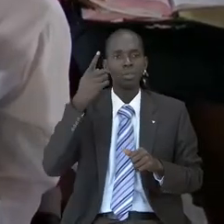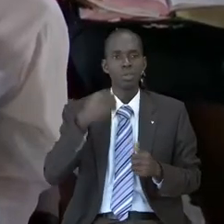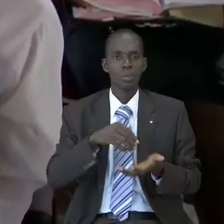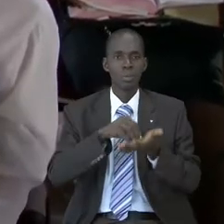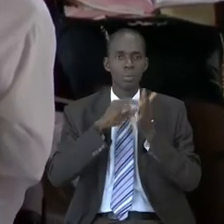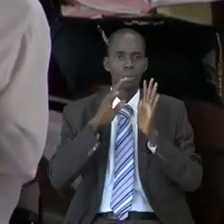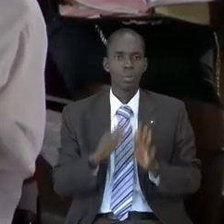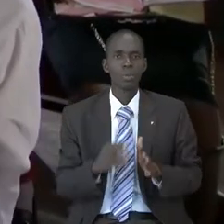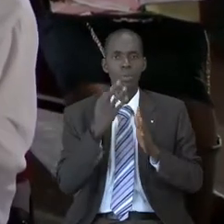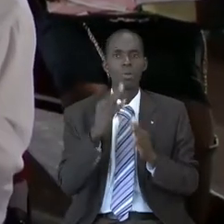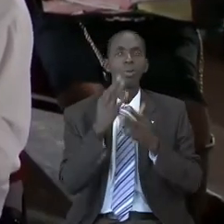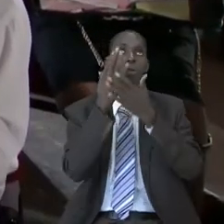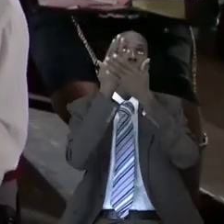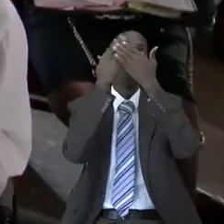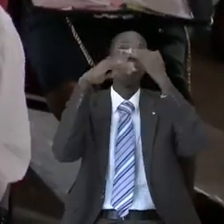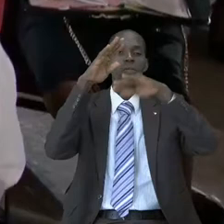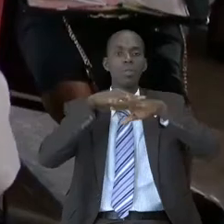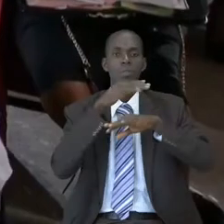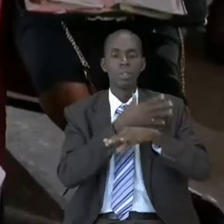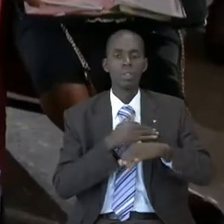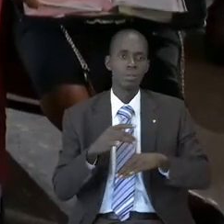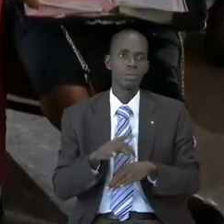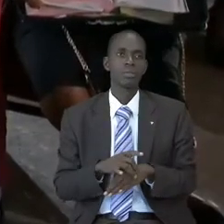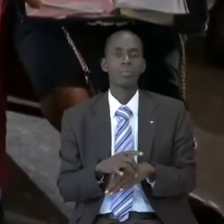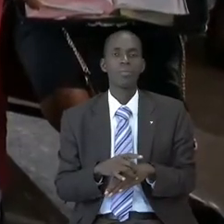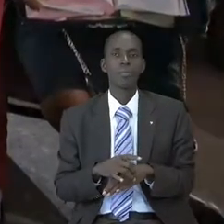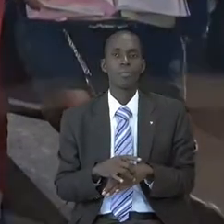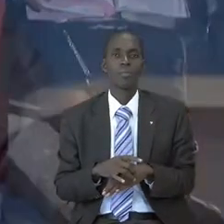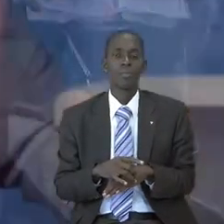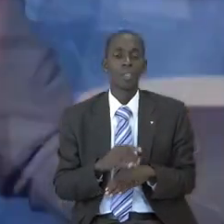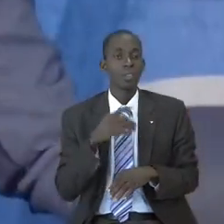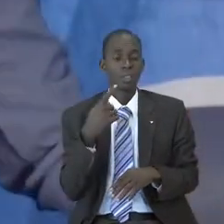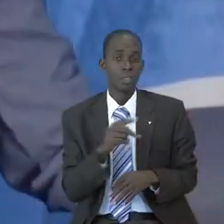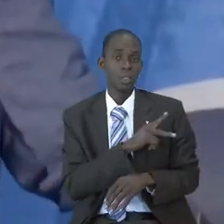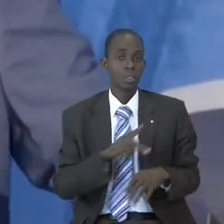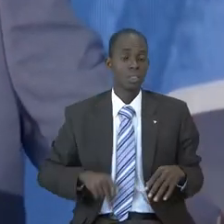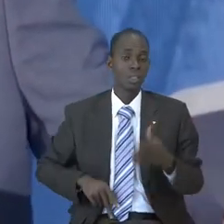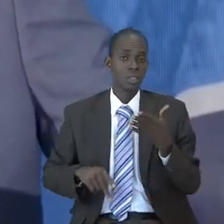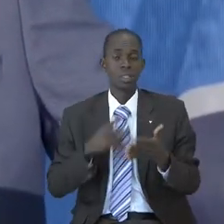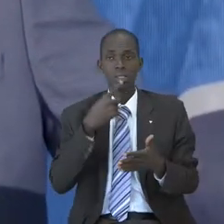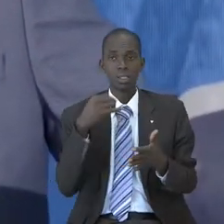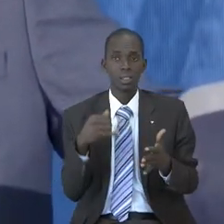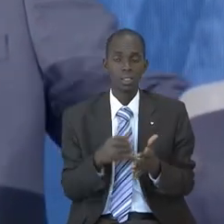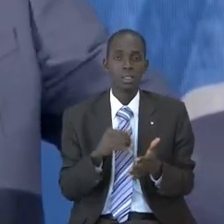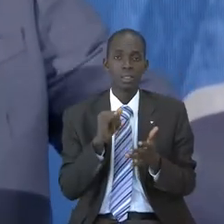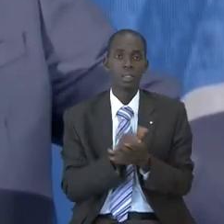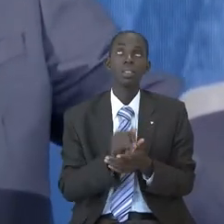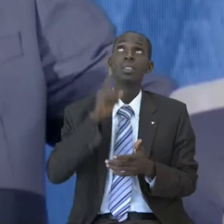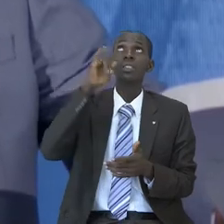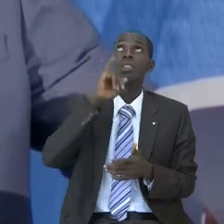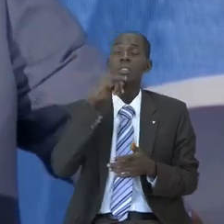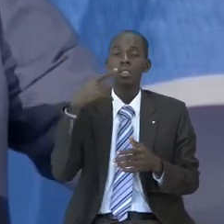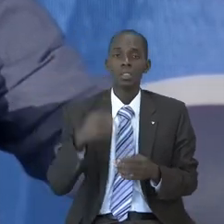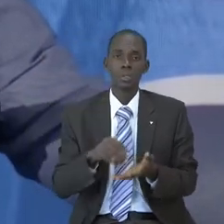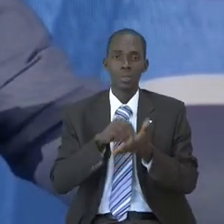possessor of heaven and earth. Melchizedek said it, is the possessor of heaven and earth.